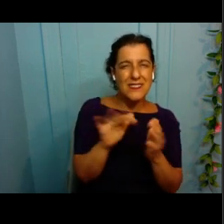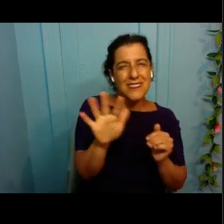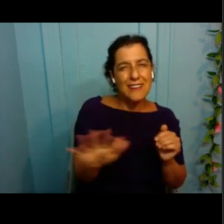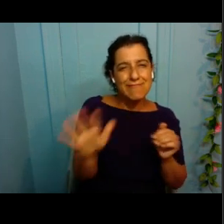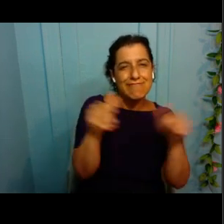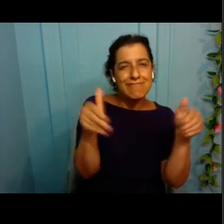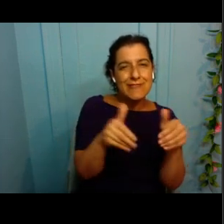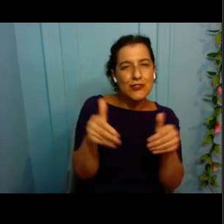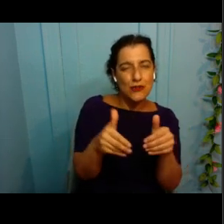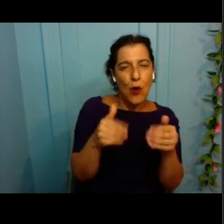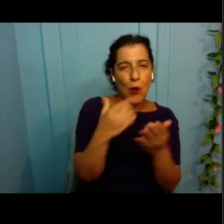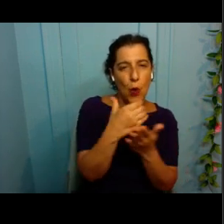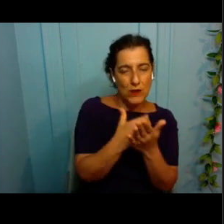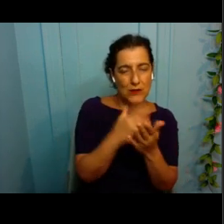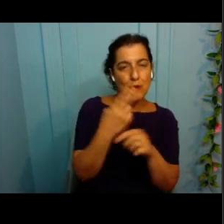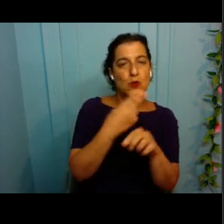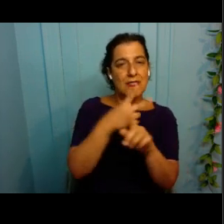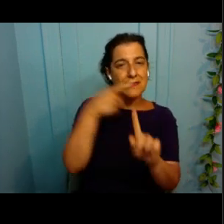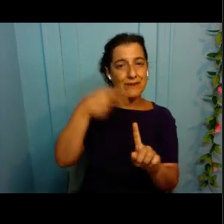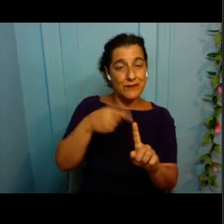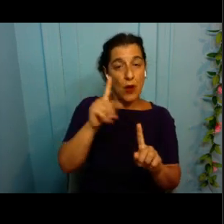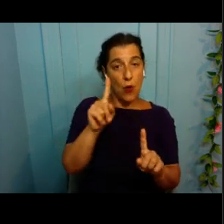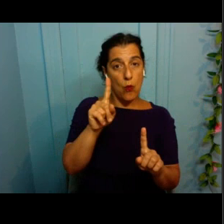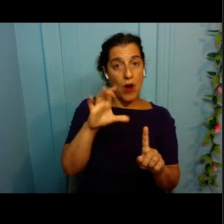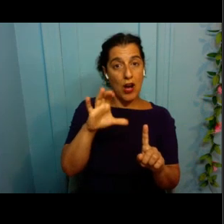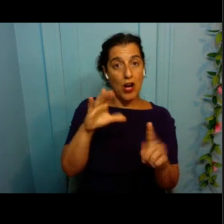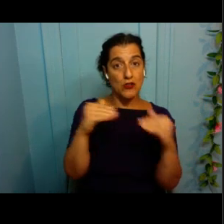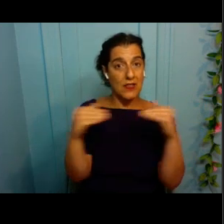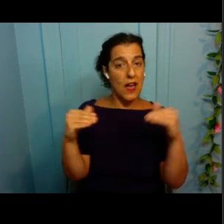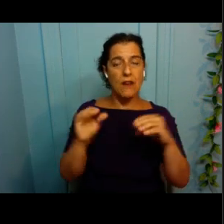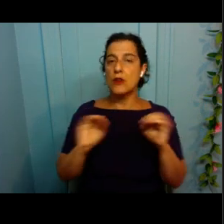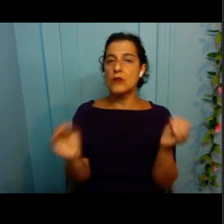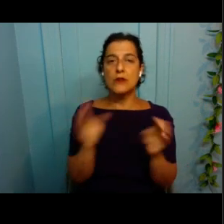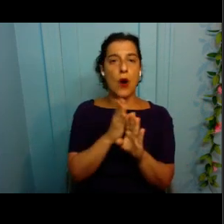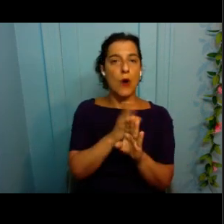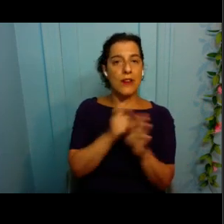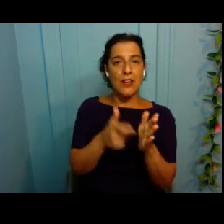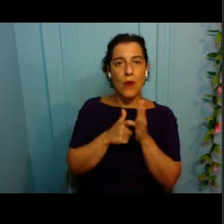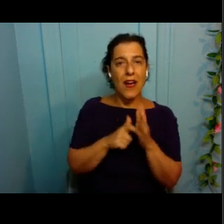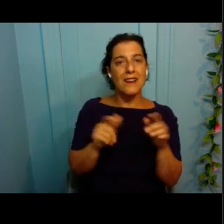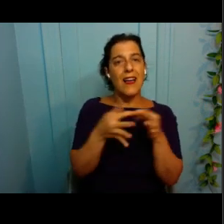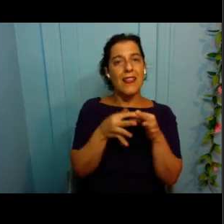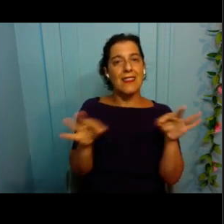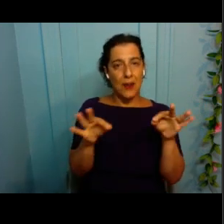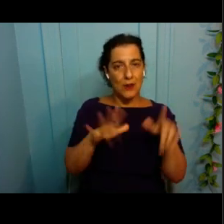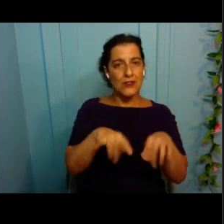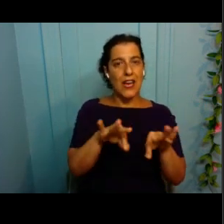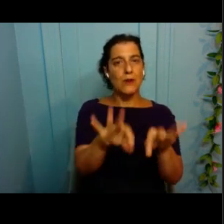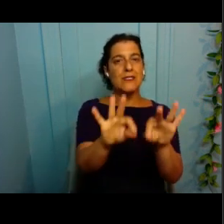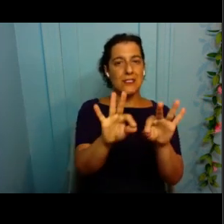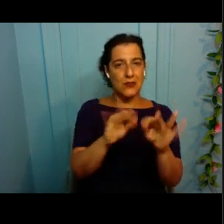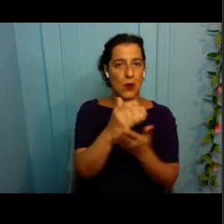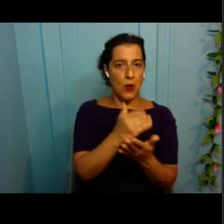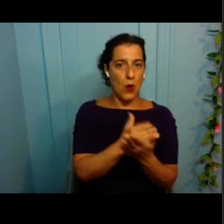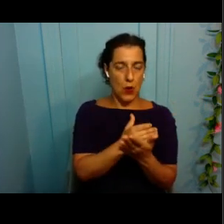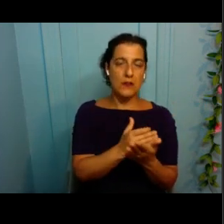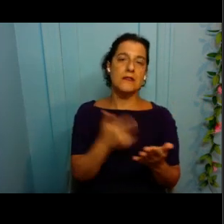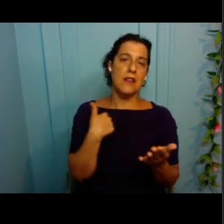of specifically a 100 level, no prereq language acquisition course that's taught regularly at University of